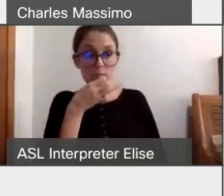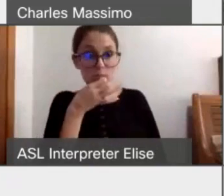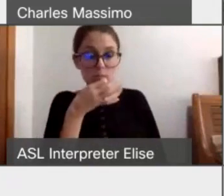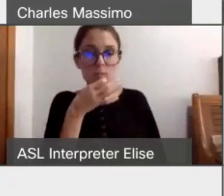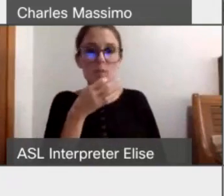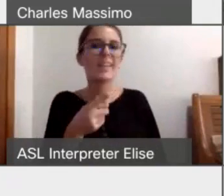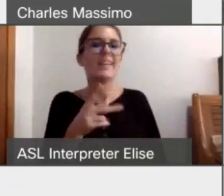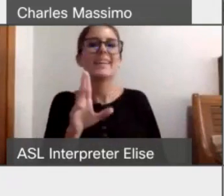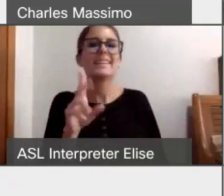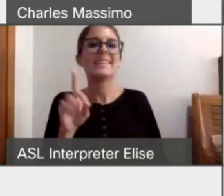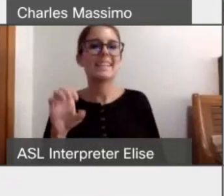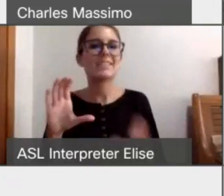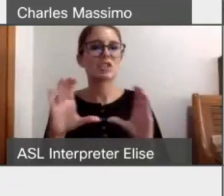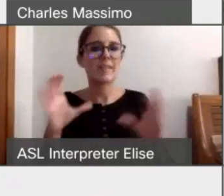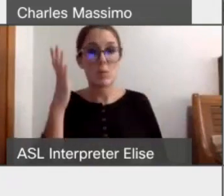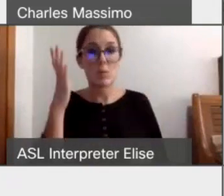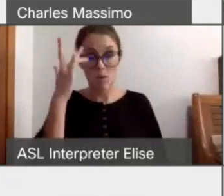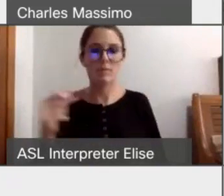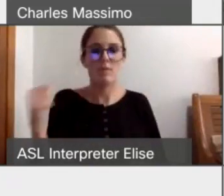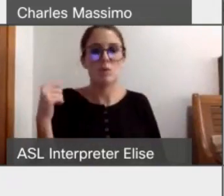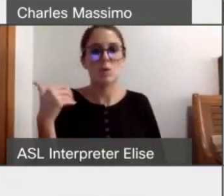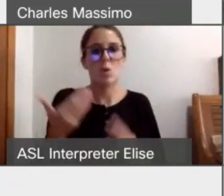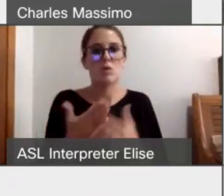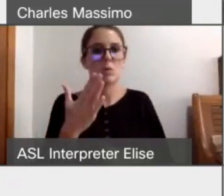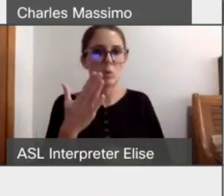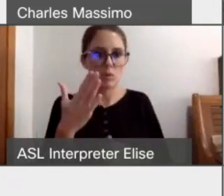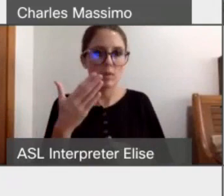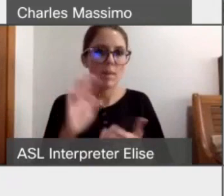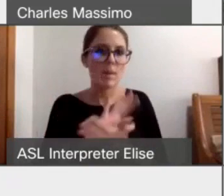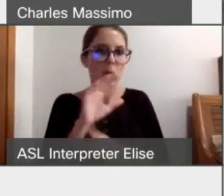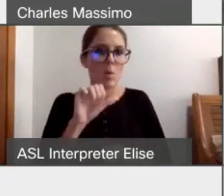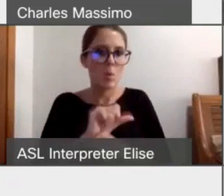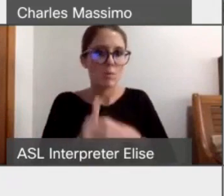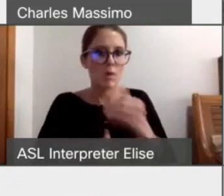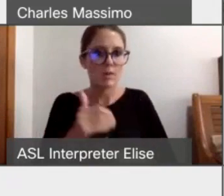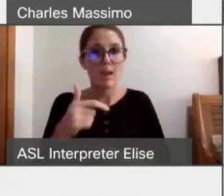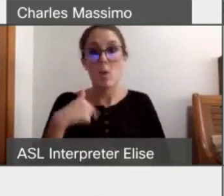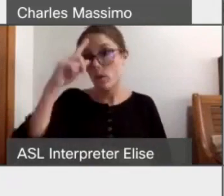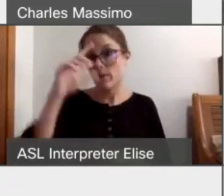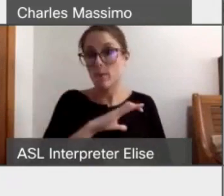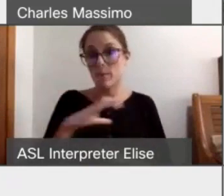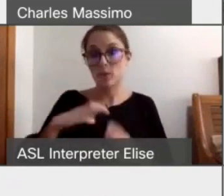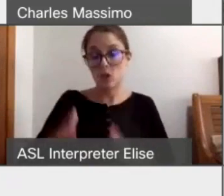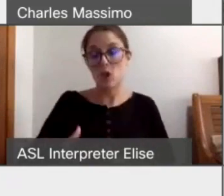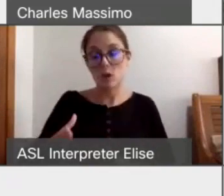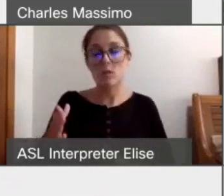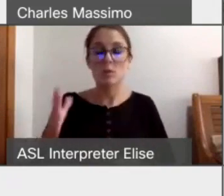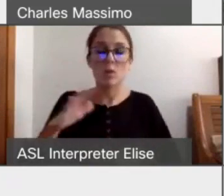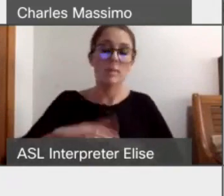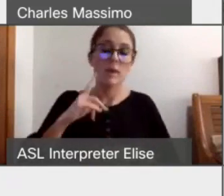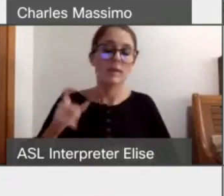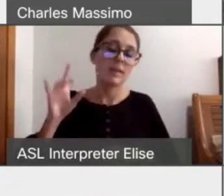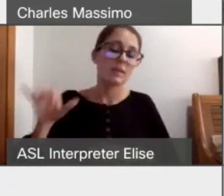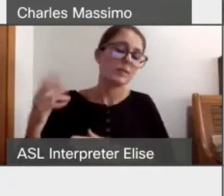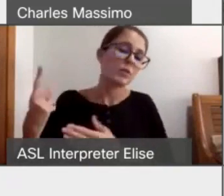through the paperwork process. And I wish Commissioner Soriano was on, because he and I have discussed this issue. But I think that's the ultimate issue,